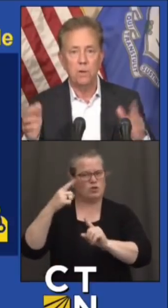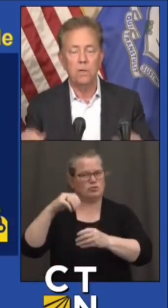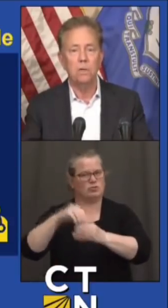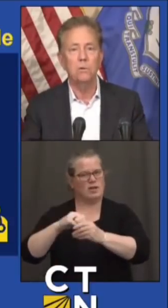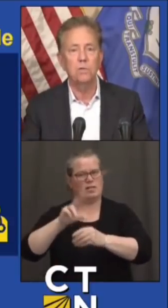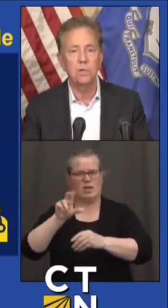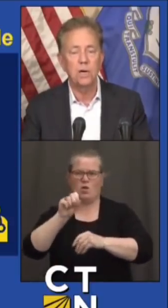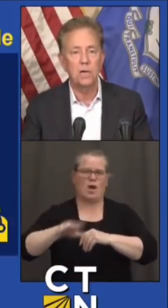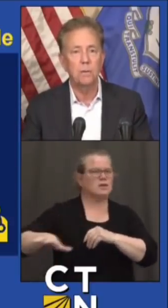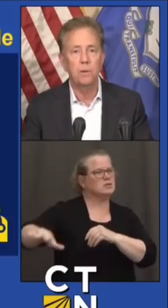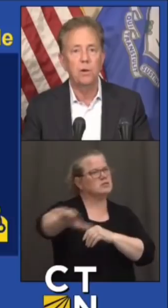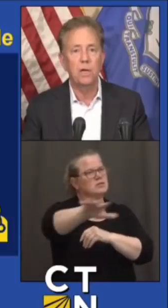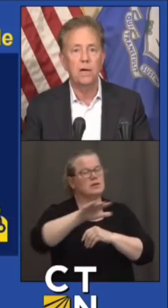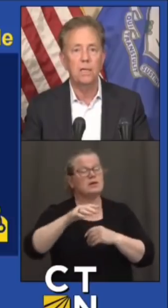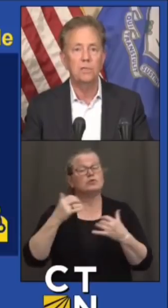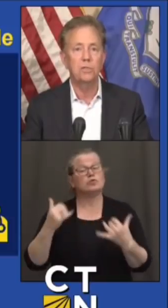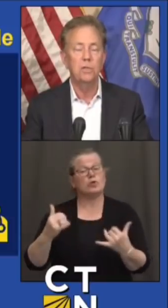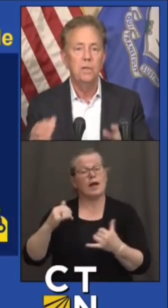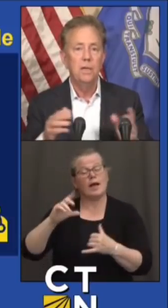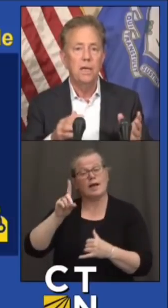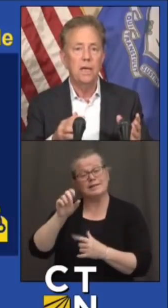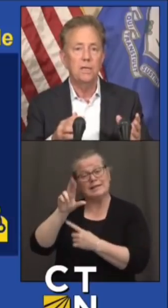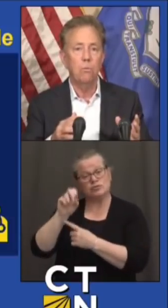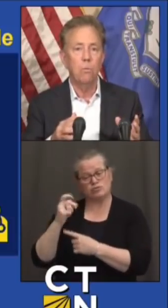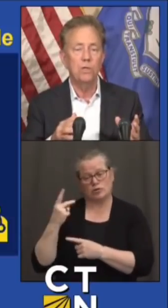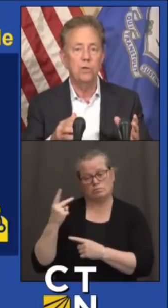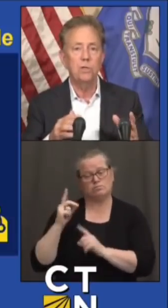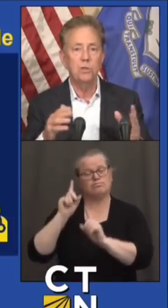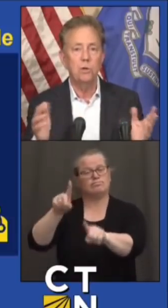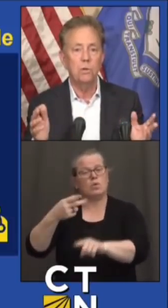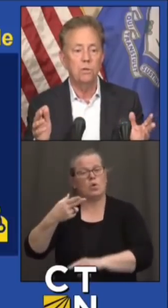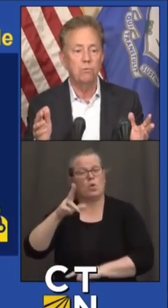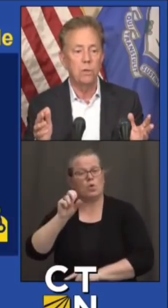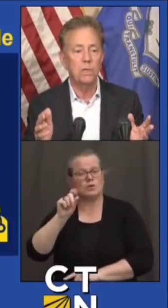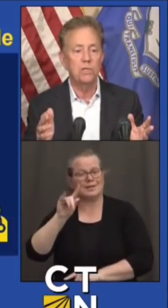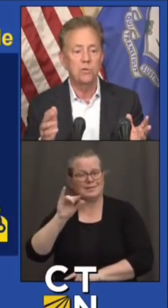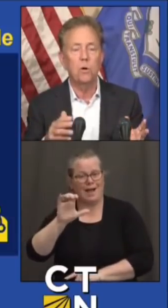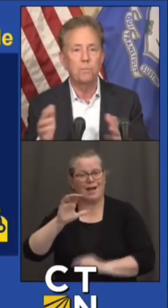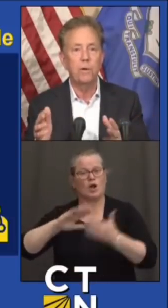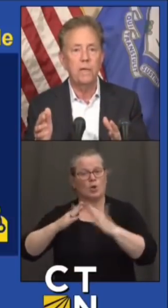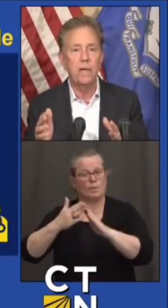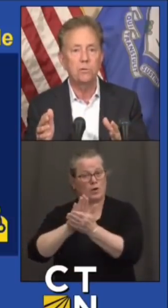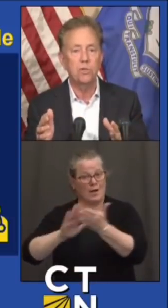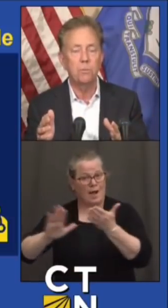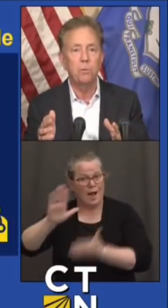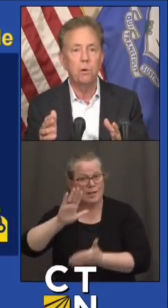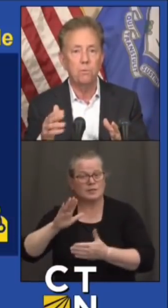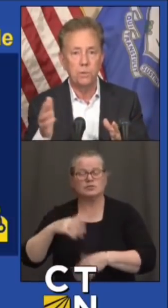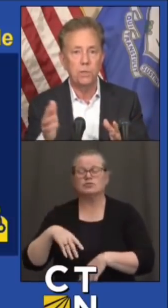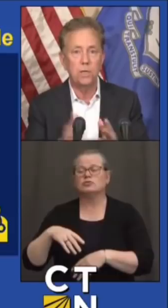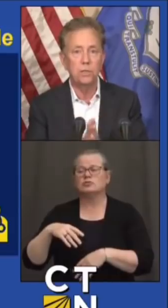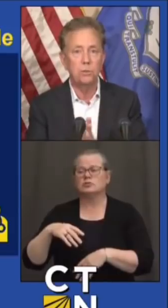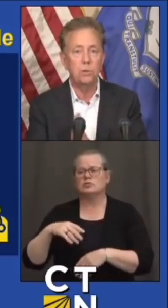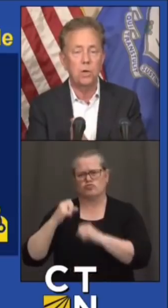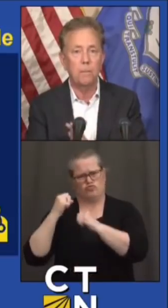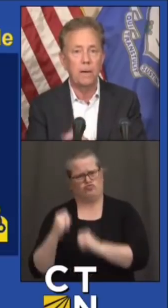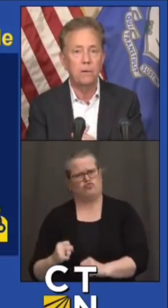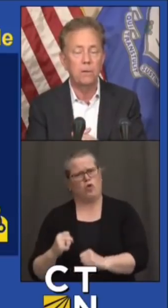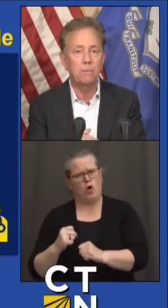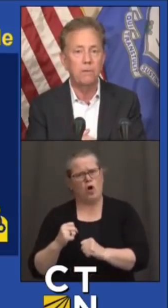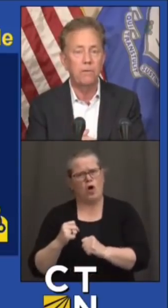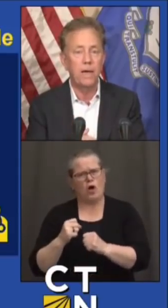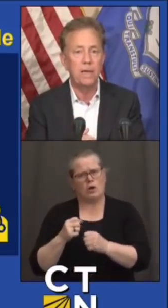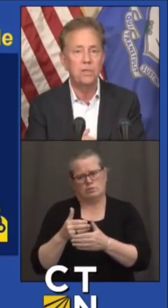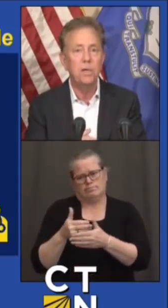today were at Housatonic Community College. And what you can do with really strong prenatal support, which she'll talk